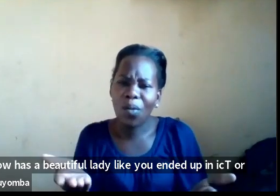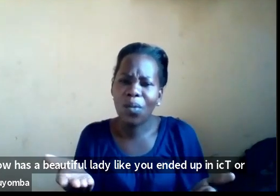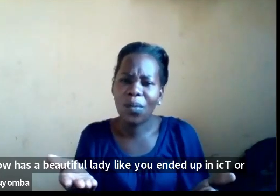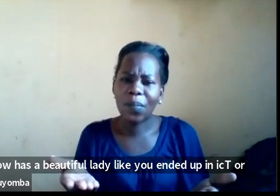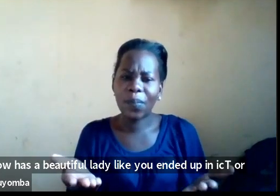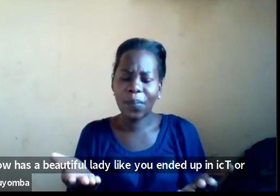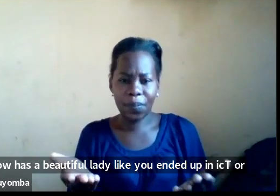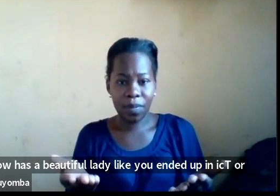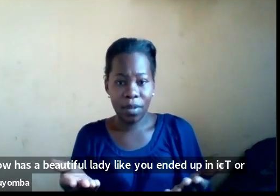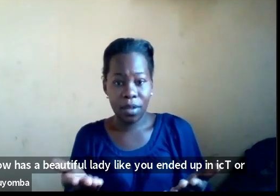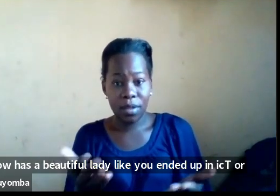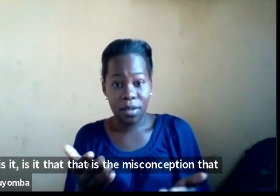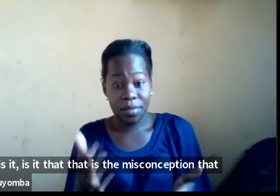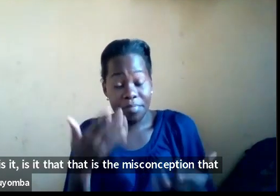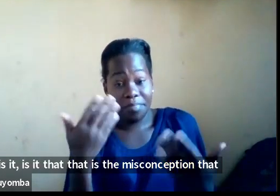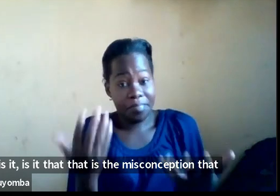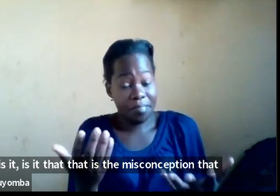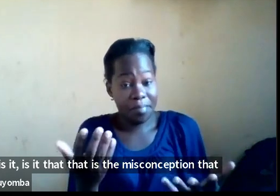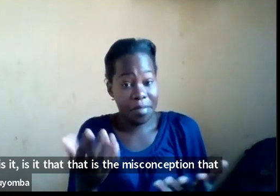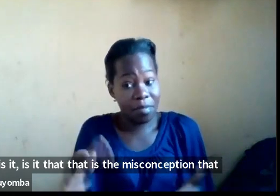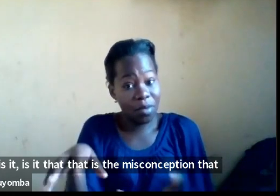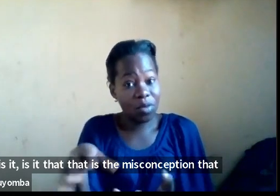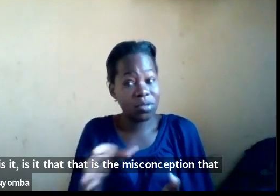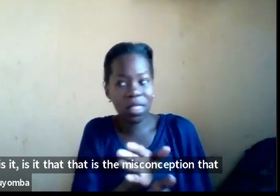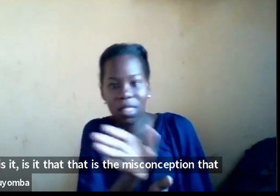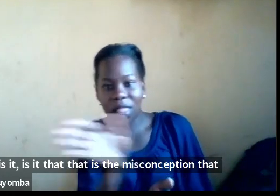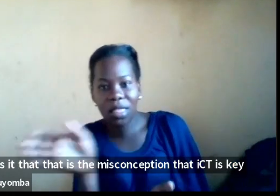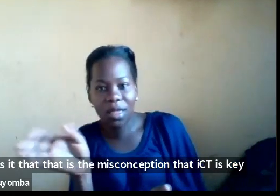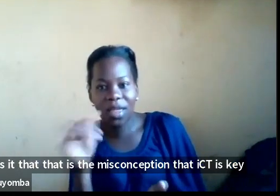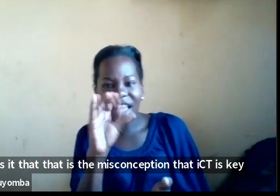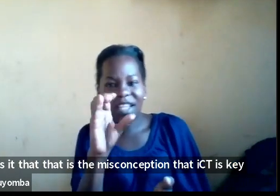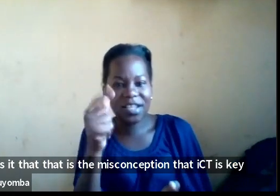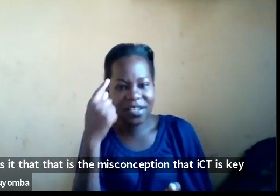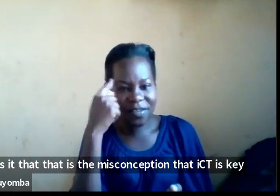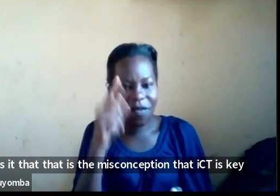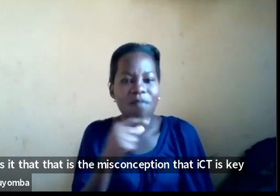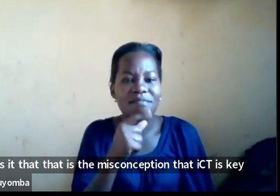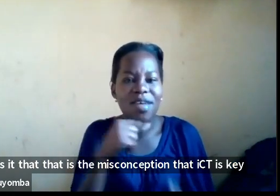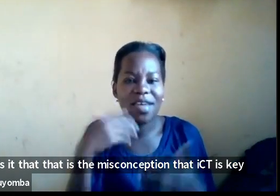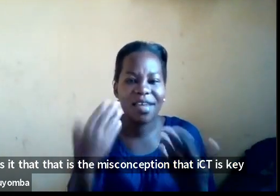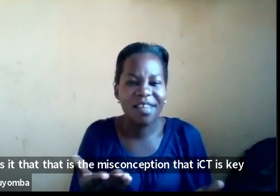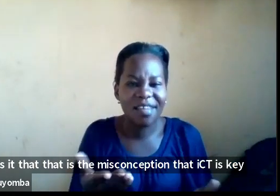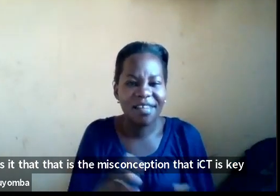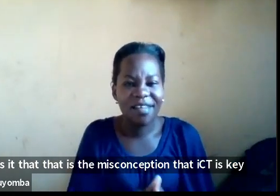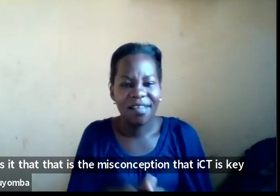is it that is the misconception that ICT is for geeks and things like,